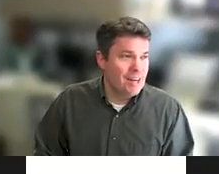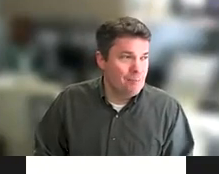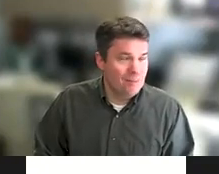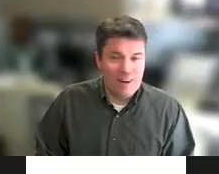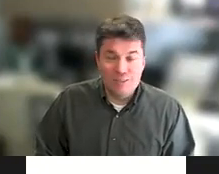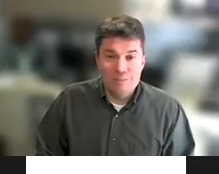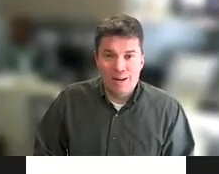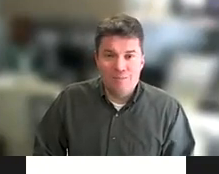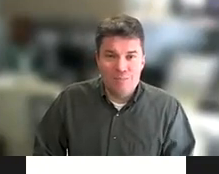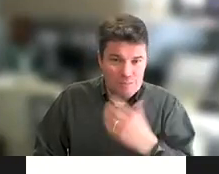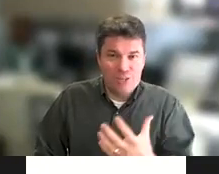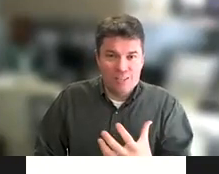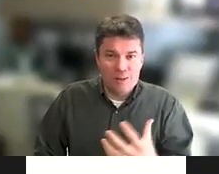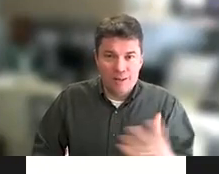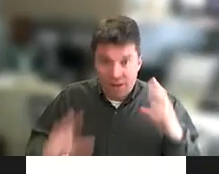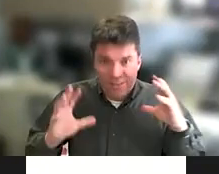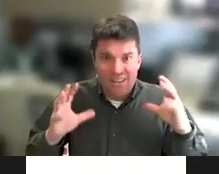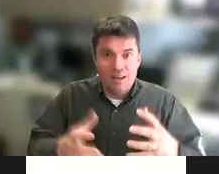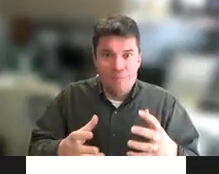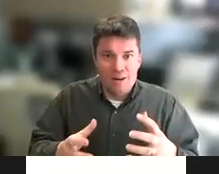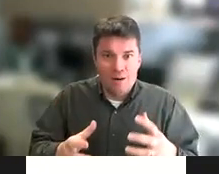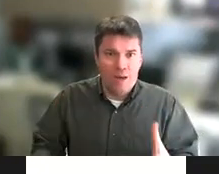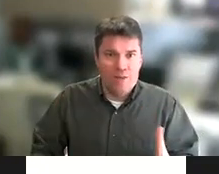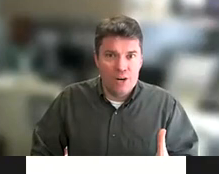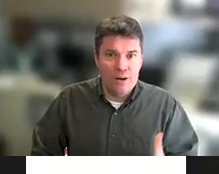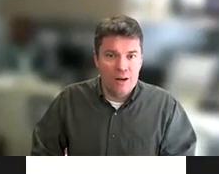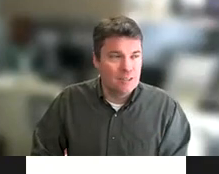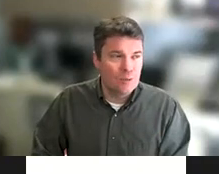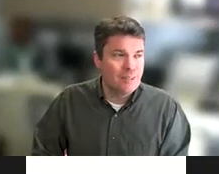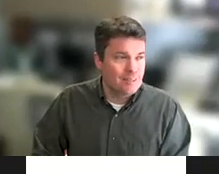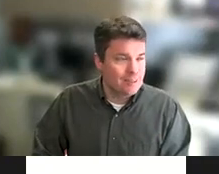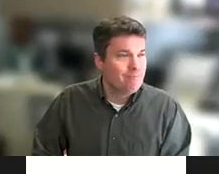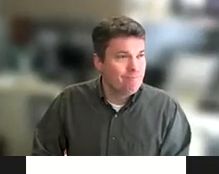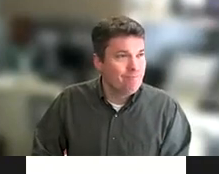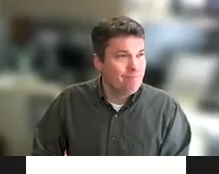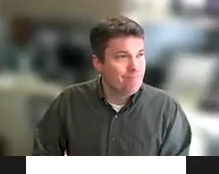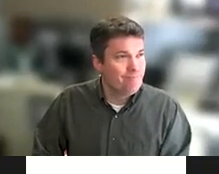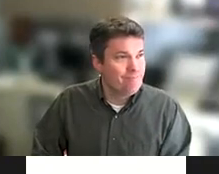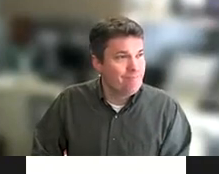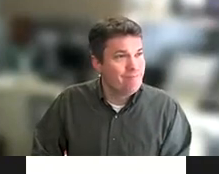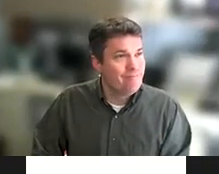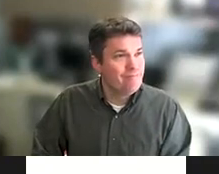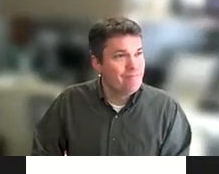that's kind of an example of how sometimes just speech disability often gets lumped in, or they have a hearing loss as well.